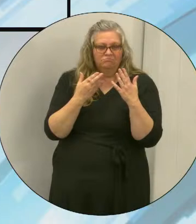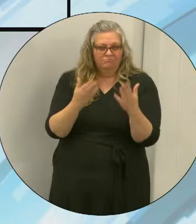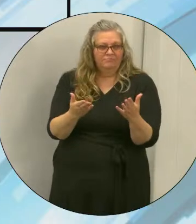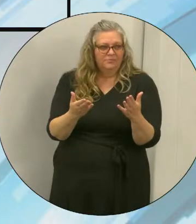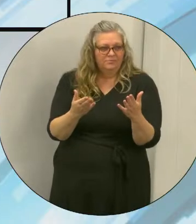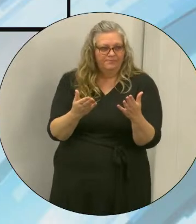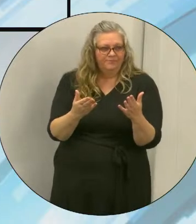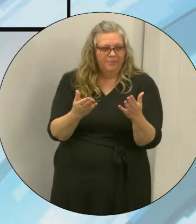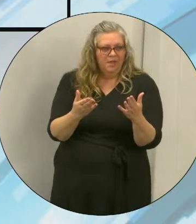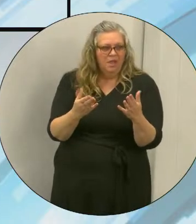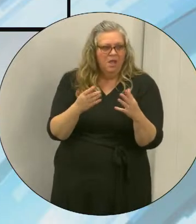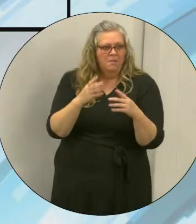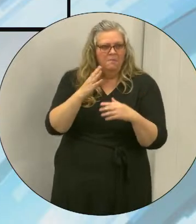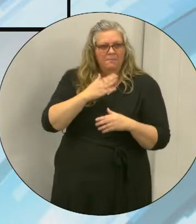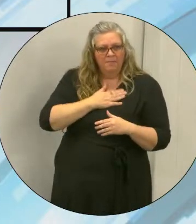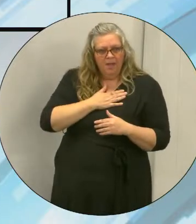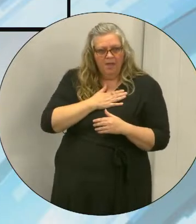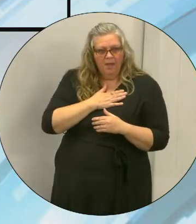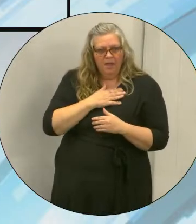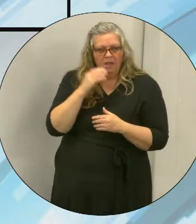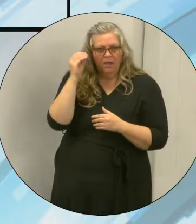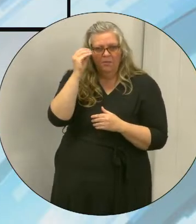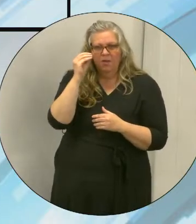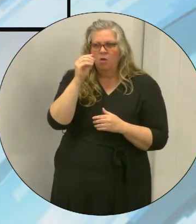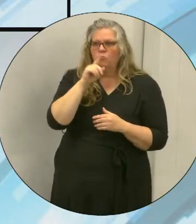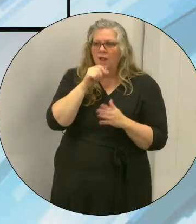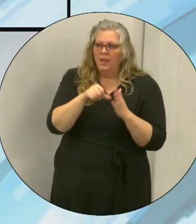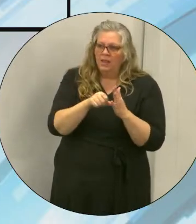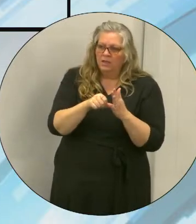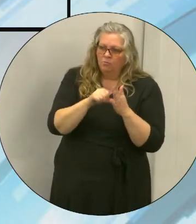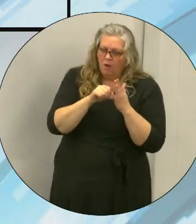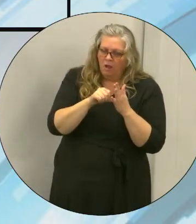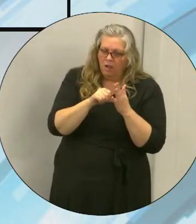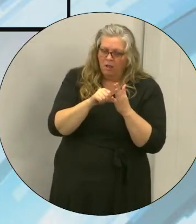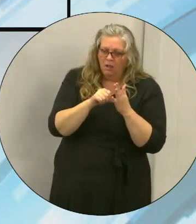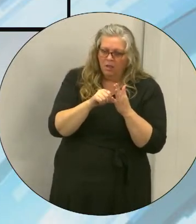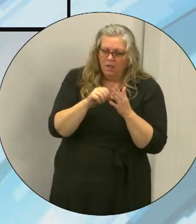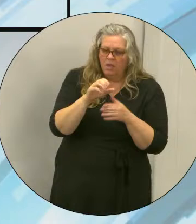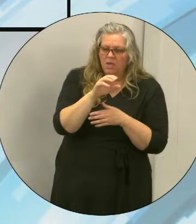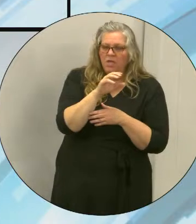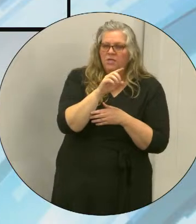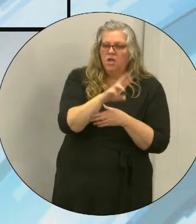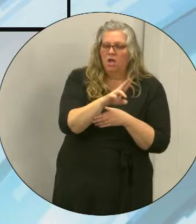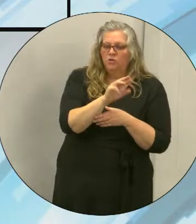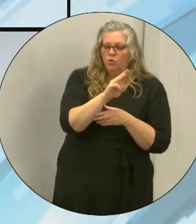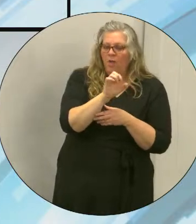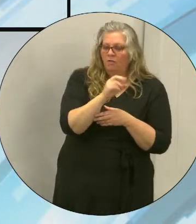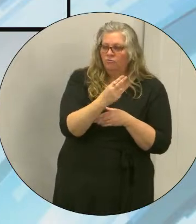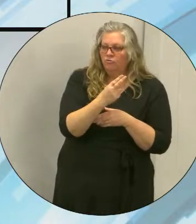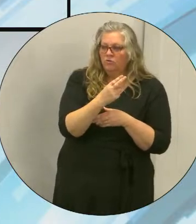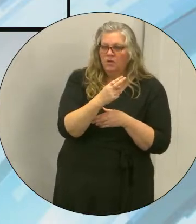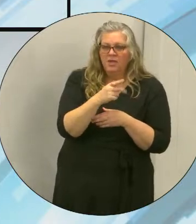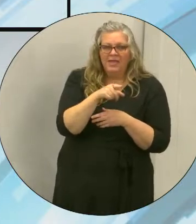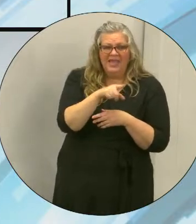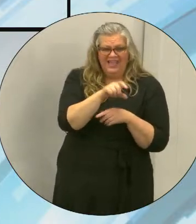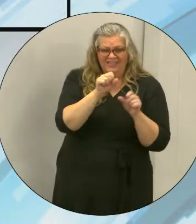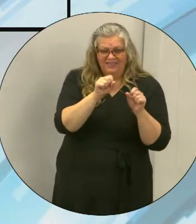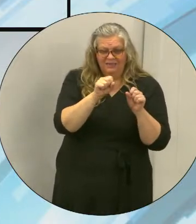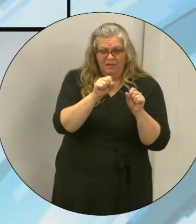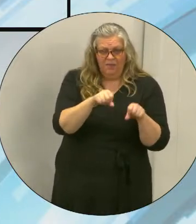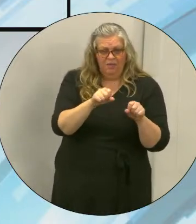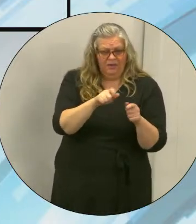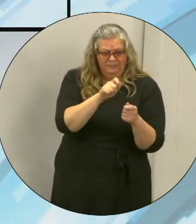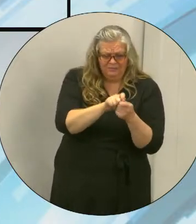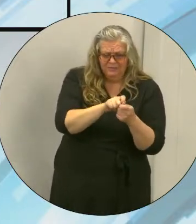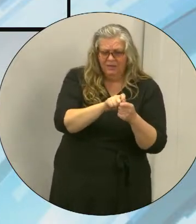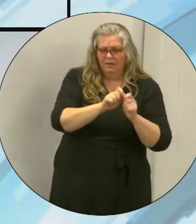But for me, what really impressed me about Mr. Welch, or Dr. Welch rather, is his ability to be concise,